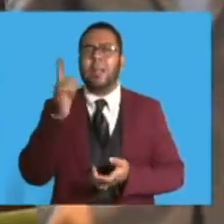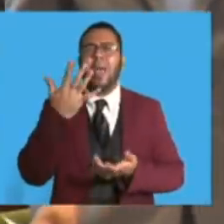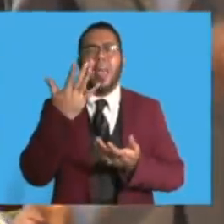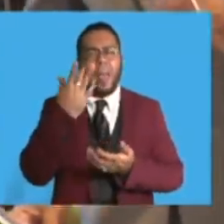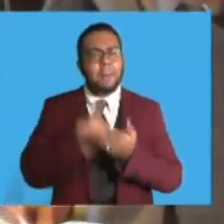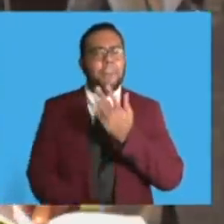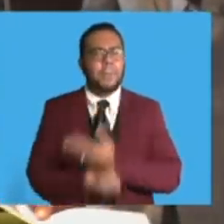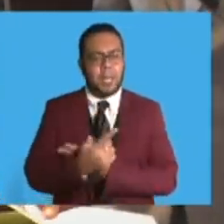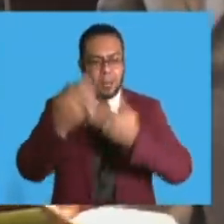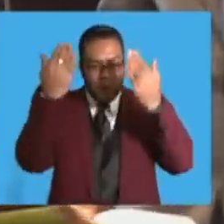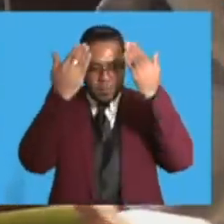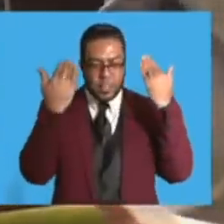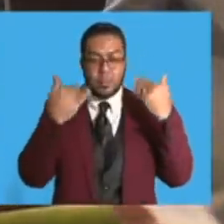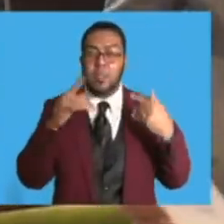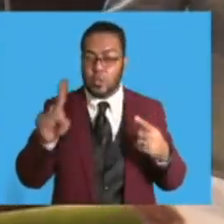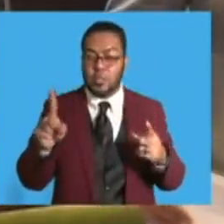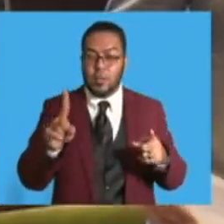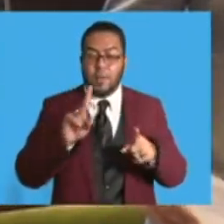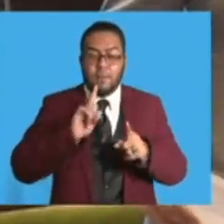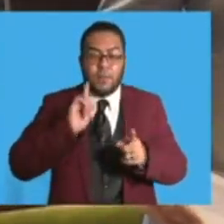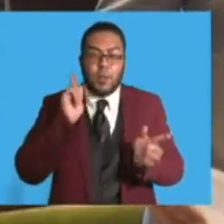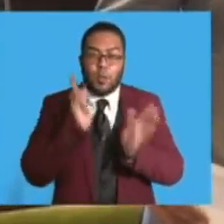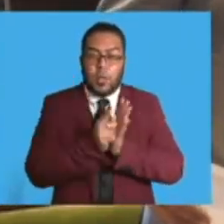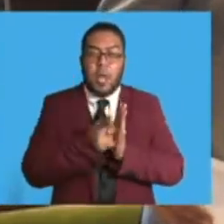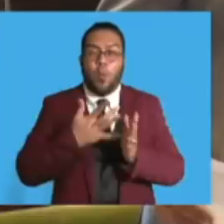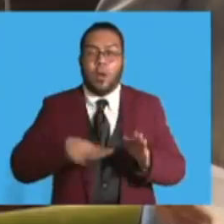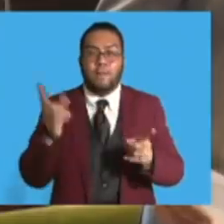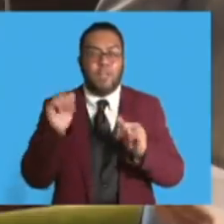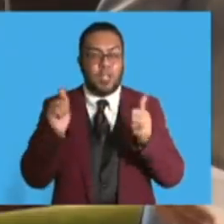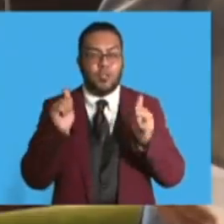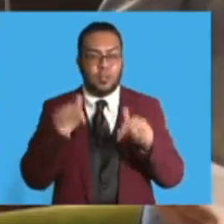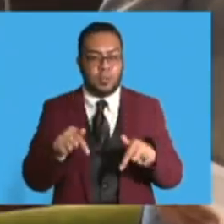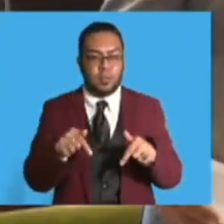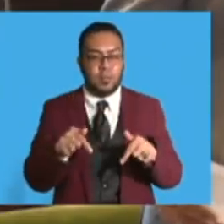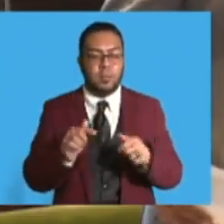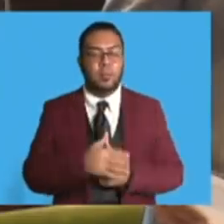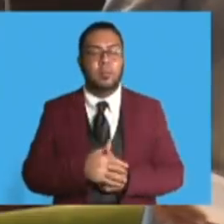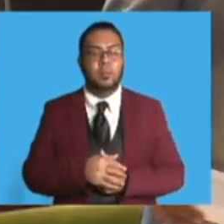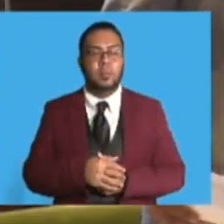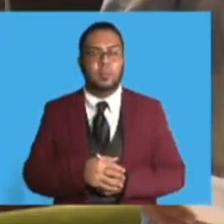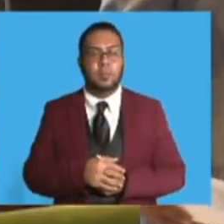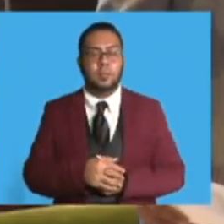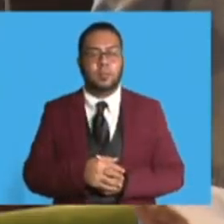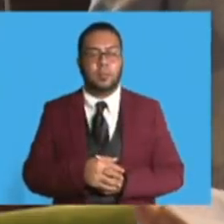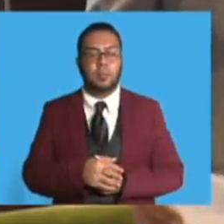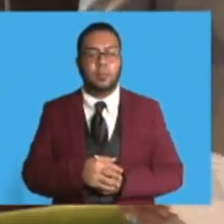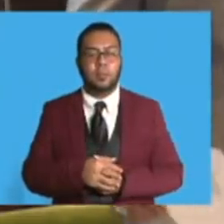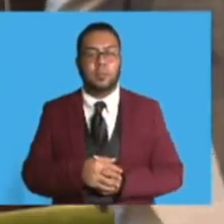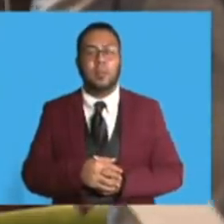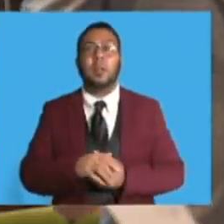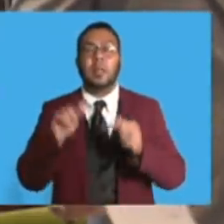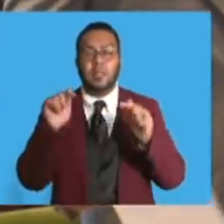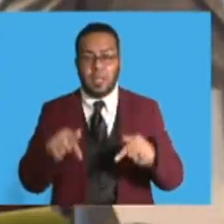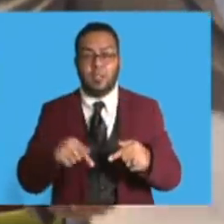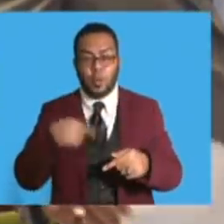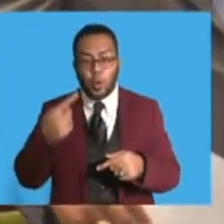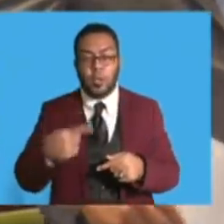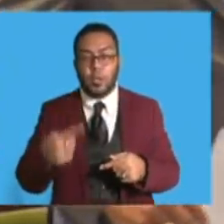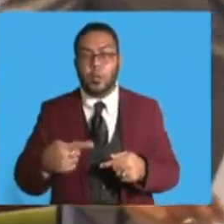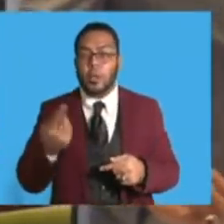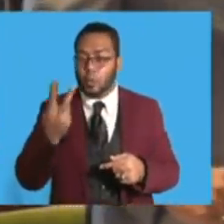Speaker? I just very quickly want to finish this. Madam Speaker, very quickly want to finish this. Madam Speaker, this continued